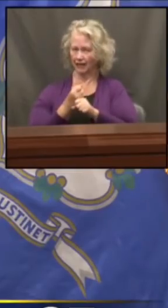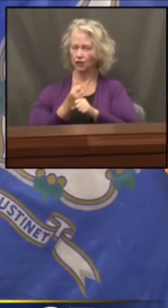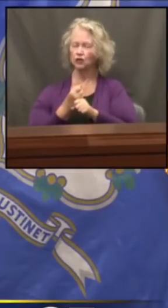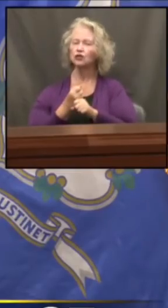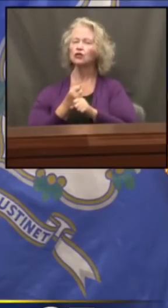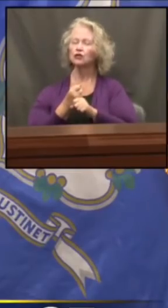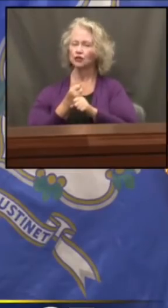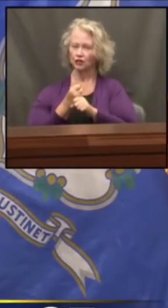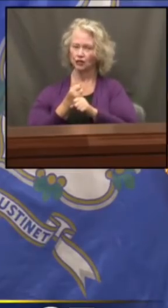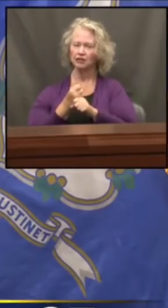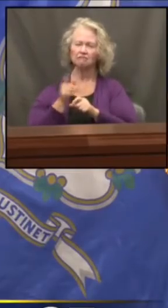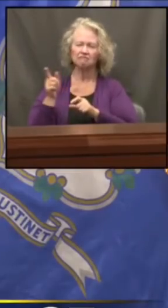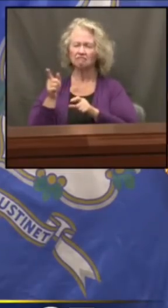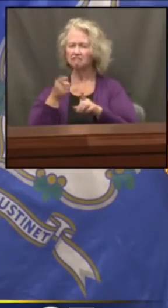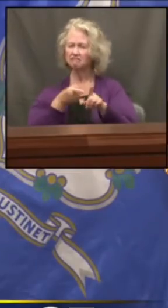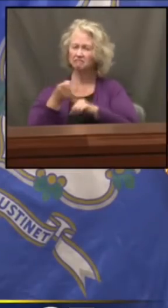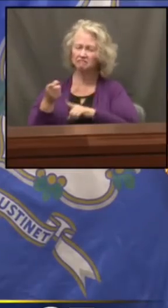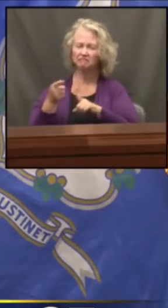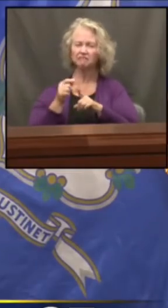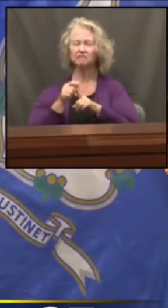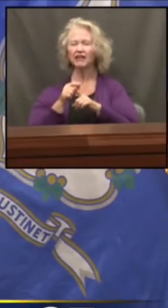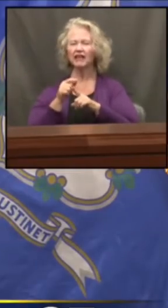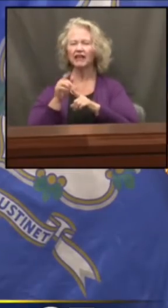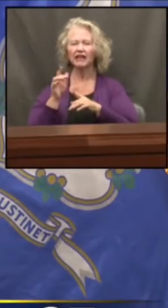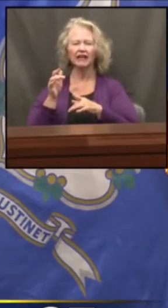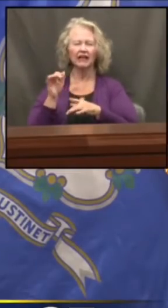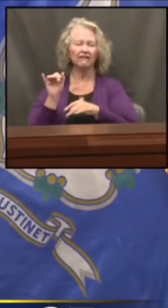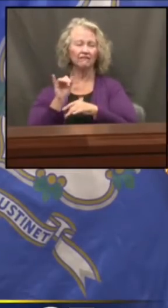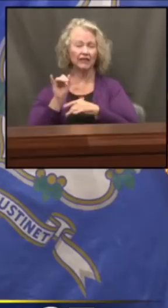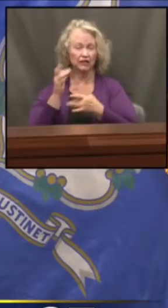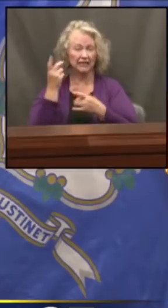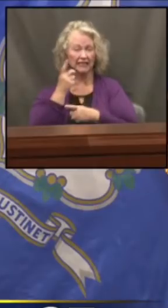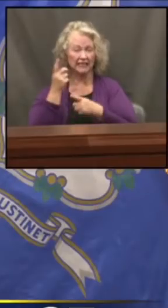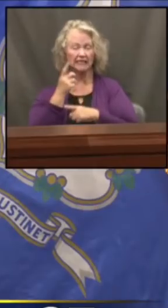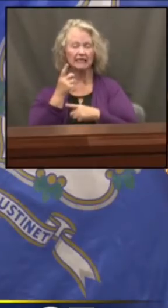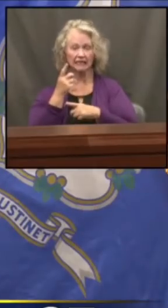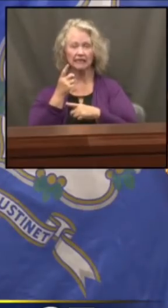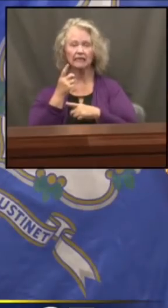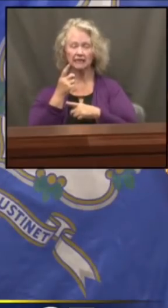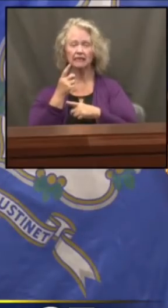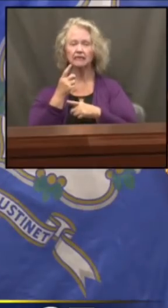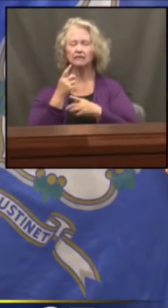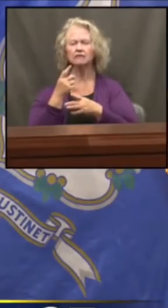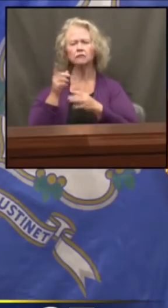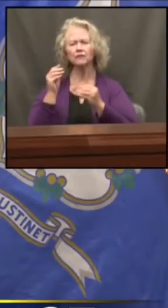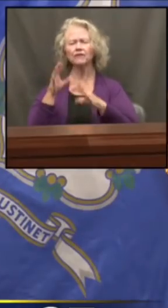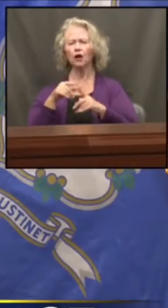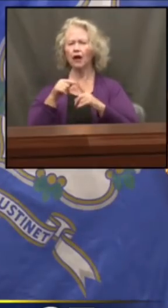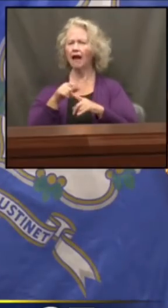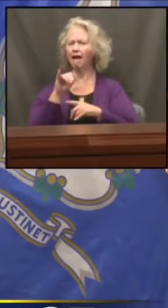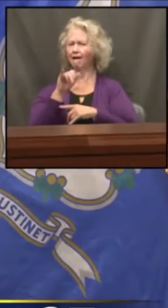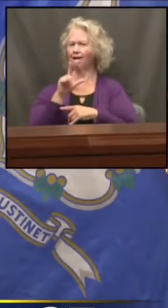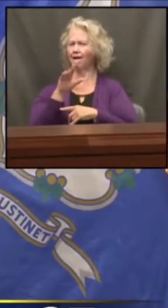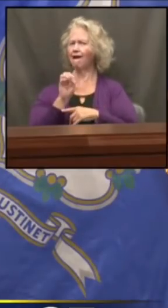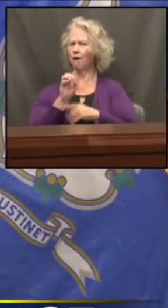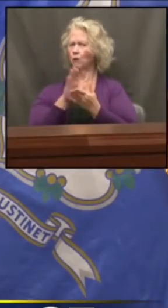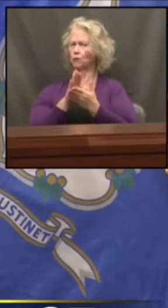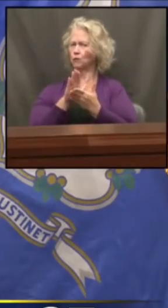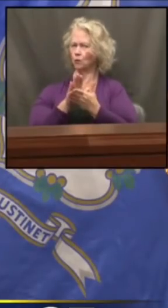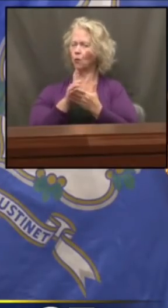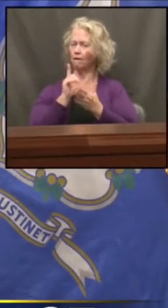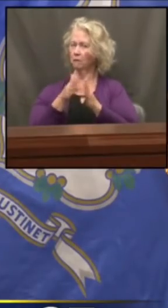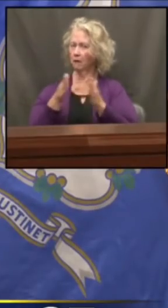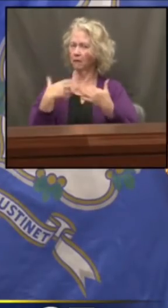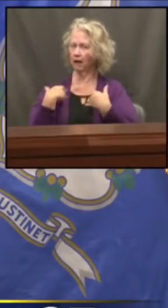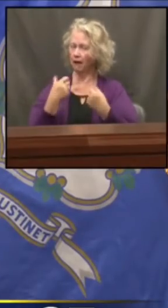as infectious disease professor at the Yale School of Medicine, Yale School of Public Health. And so pleased that she's able